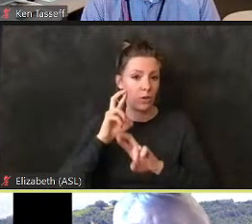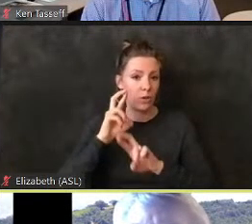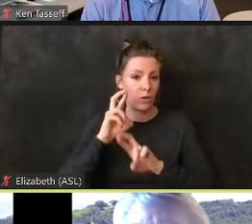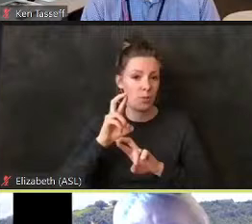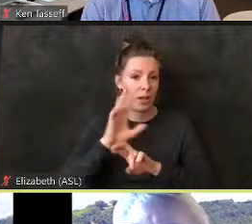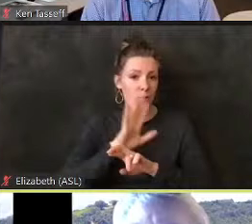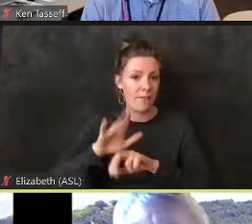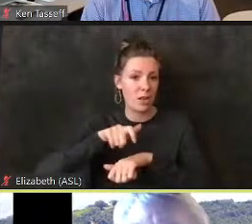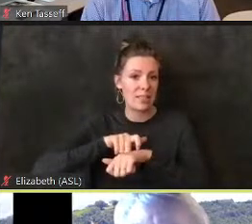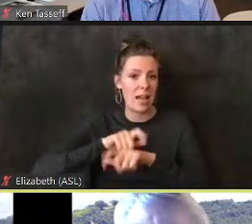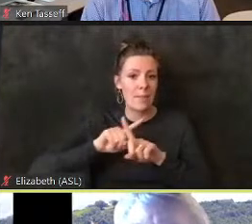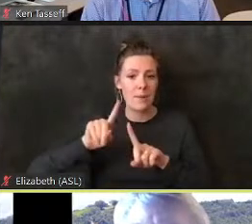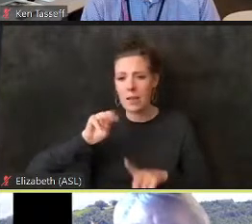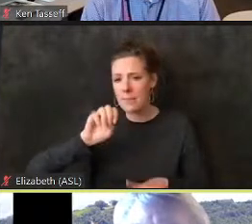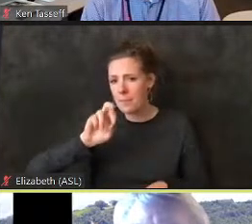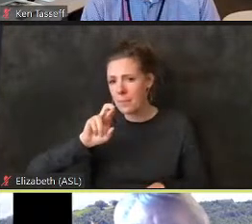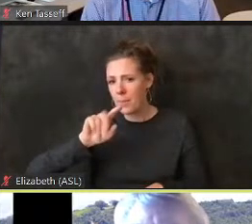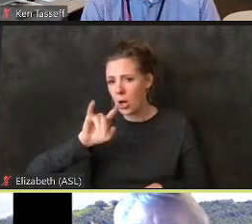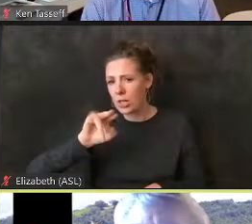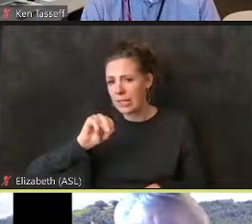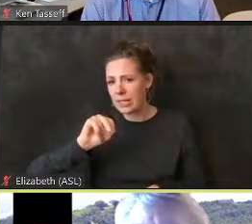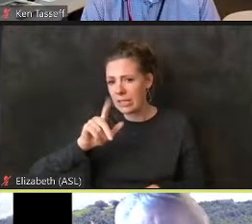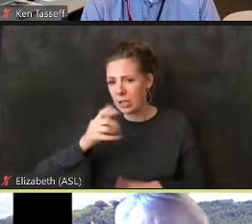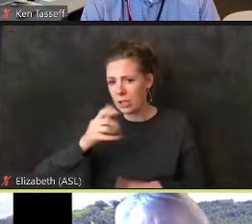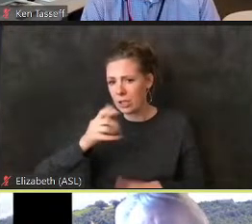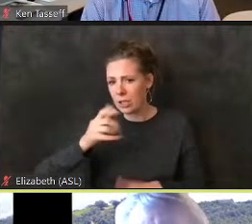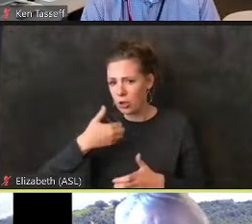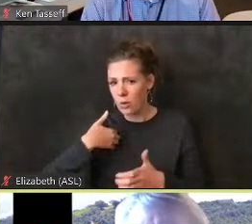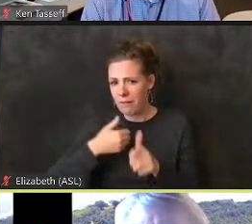But Martin, did you have a follow up?